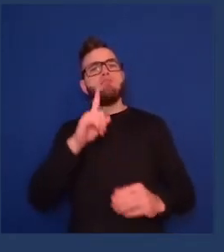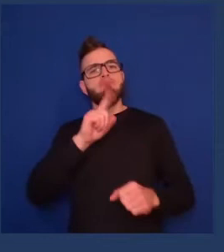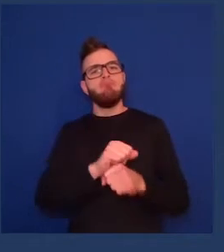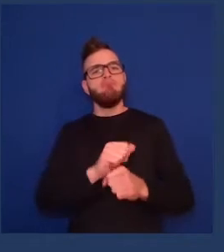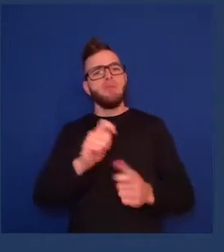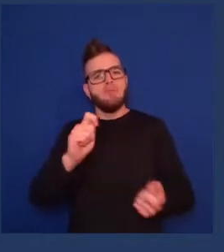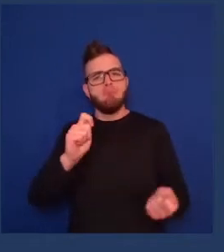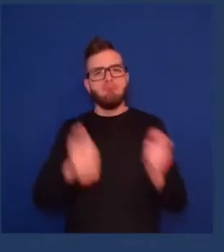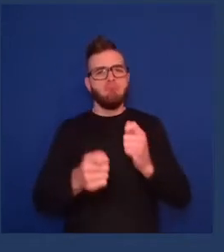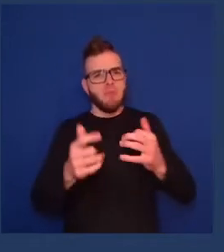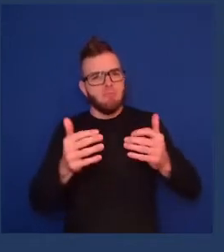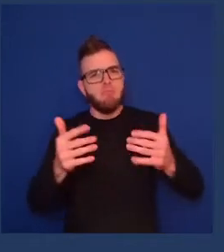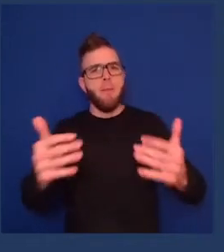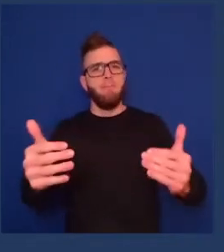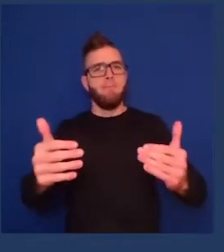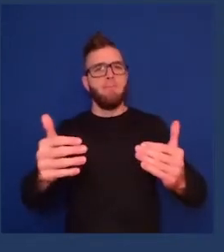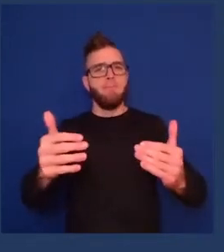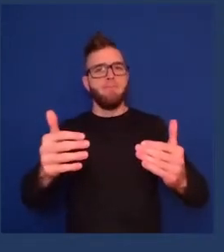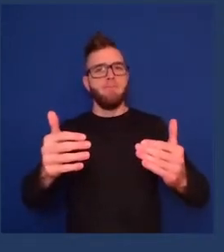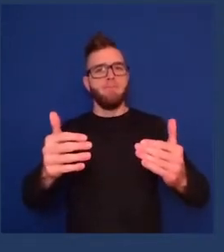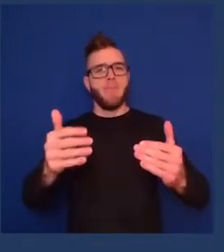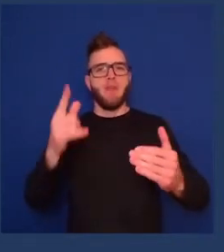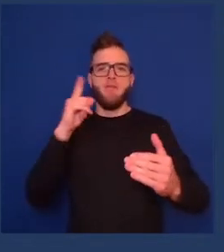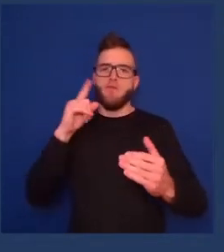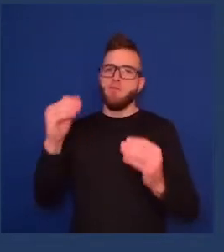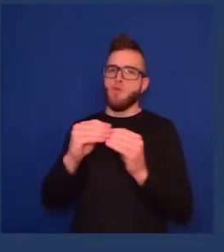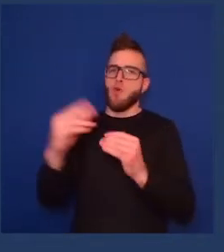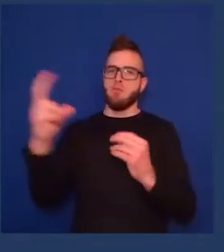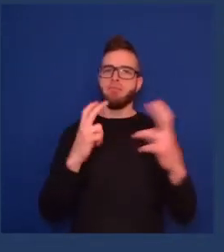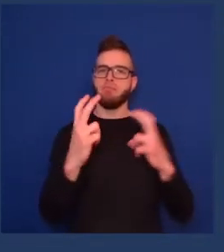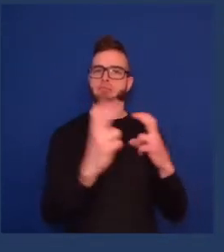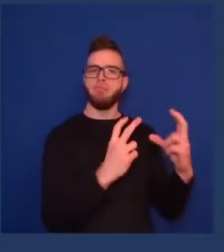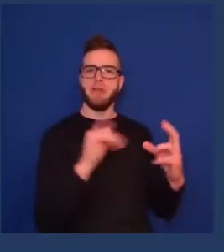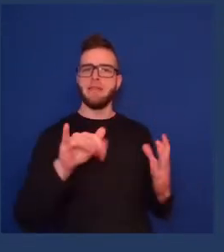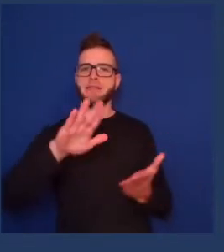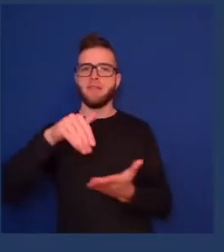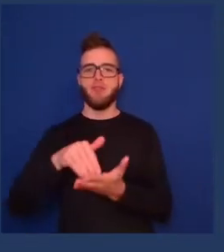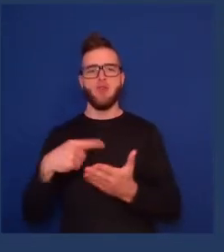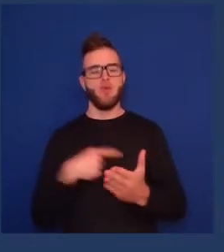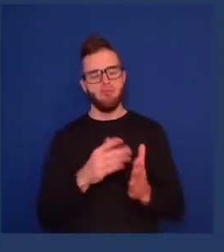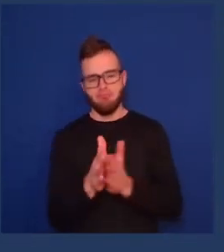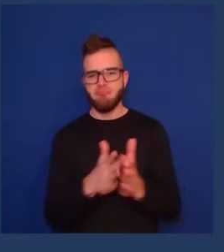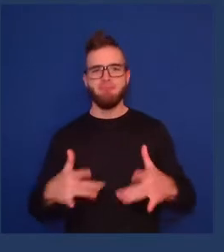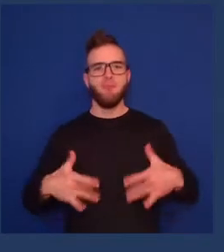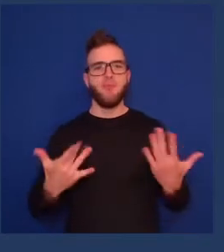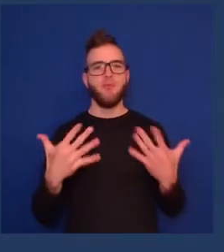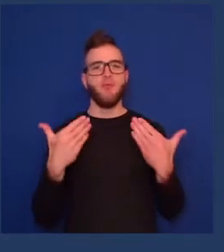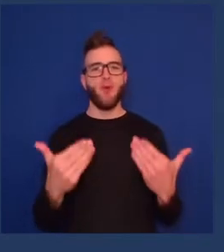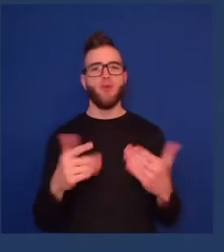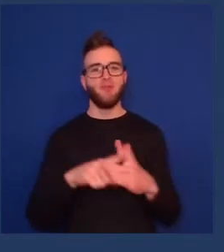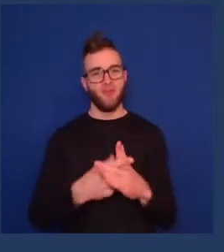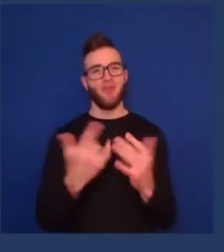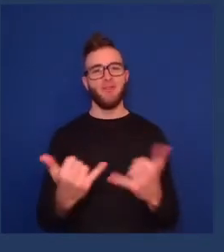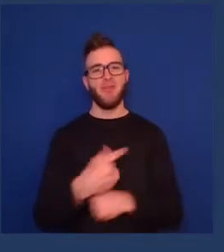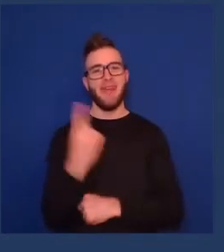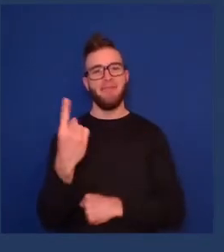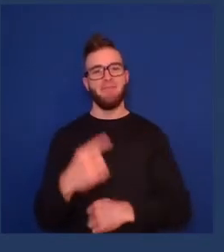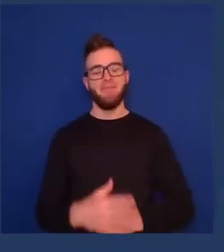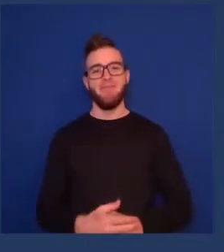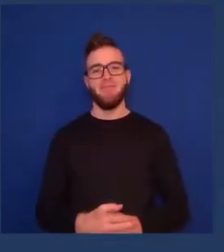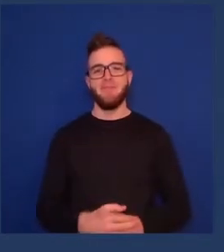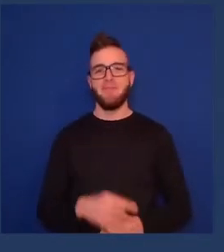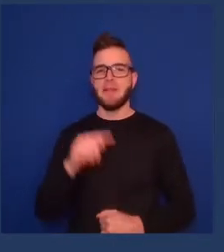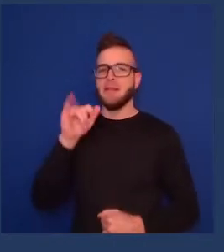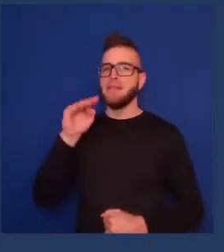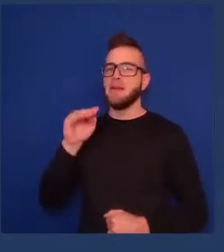collaborations, and serve as a catalyst for additional investment to fully fund the center. We're raring to go. We start